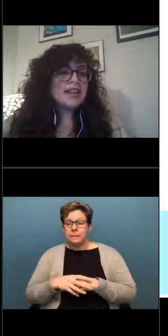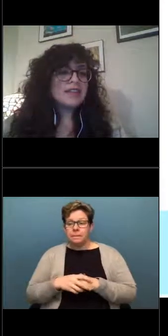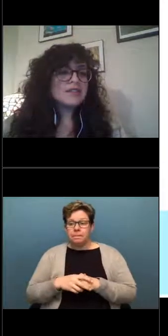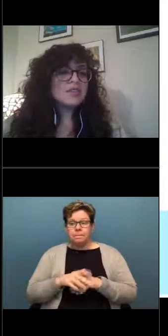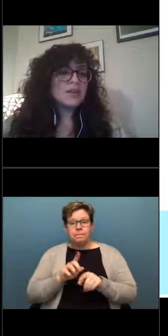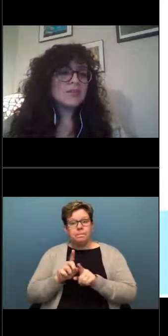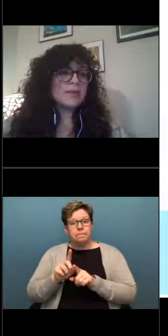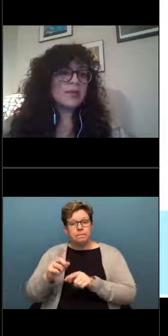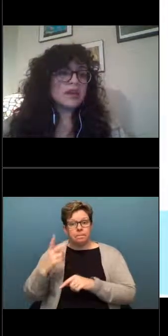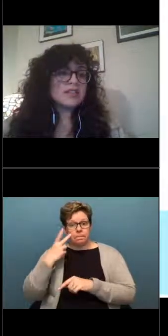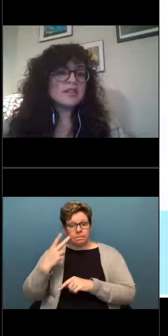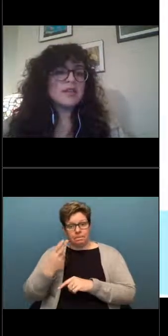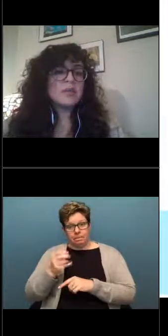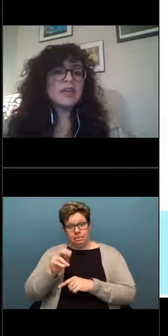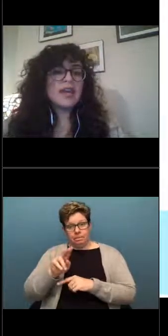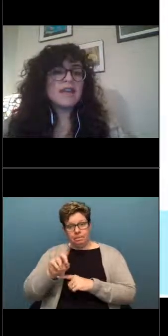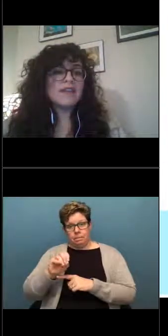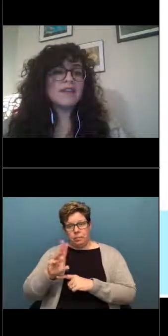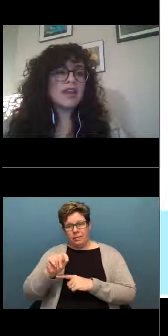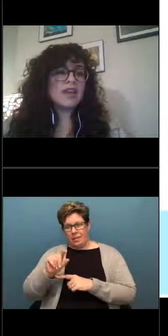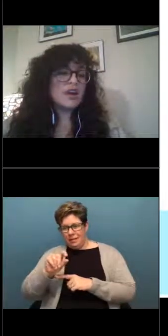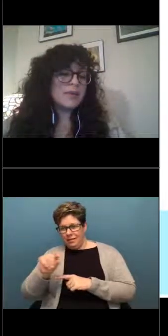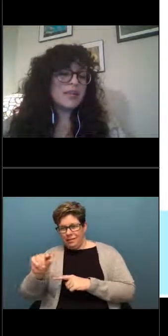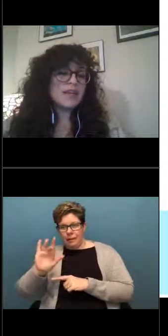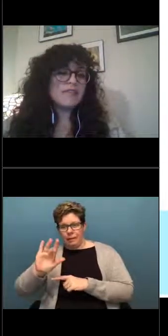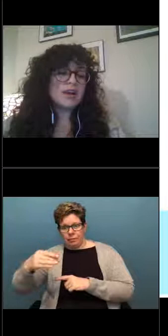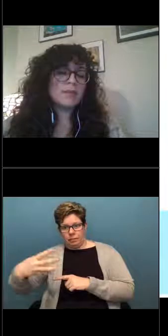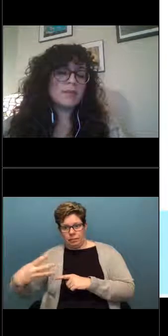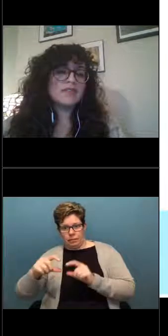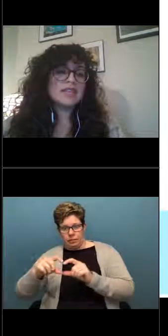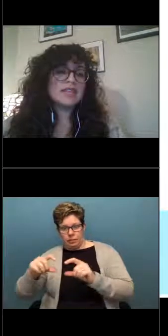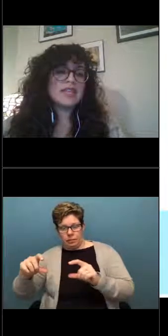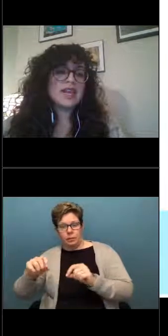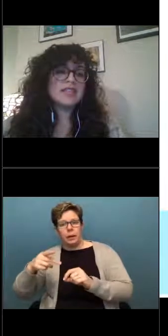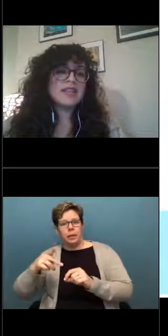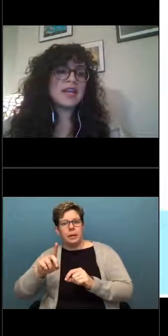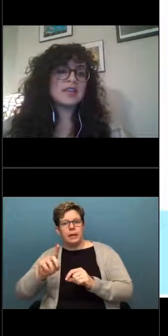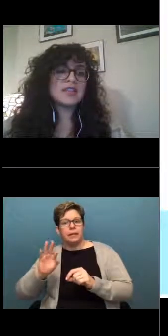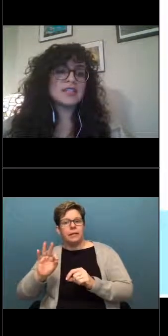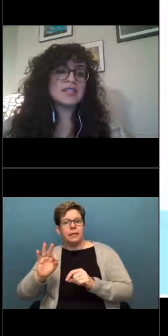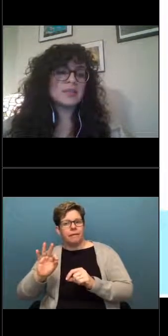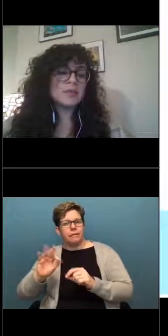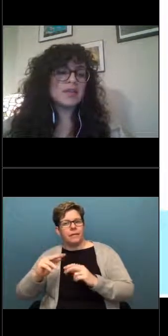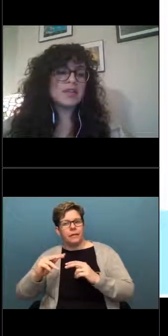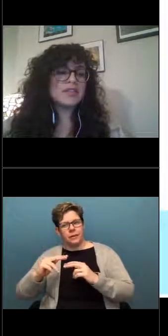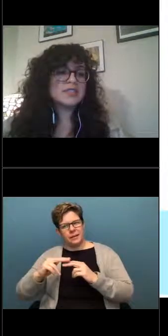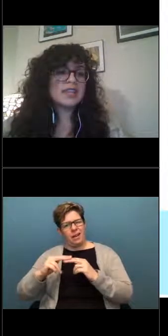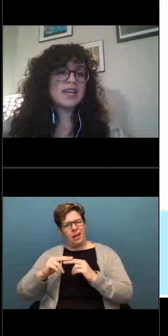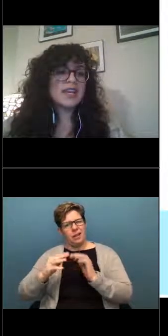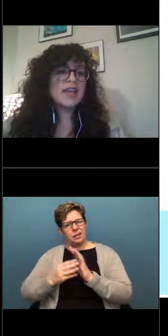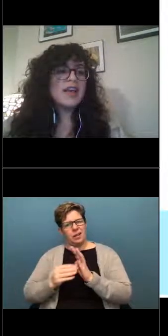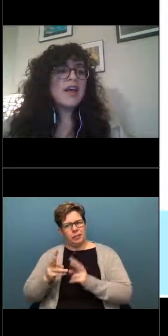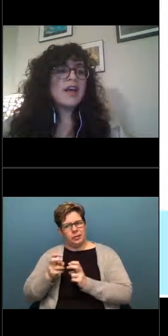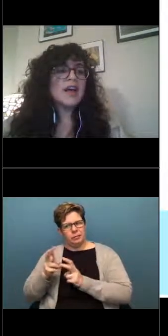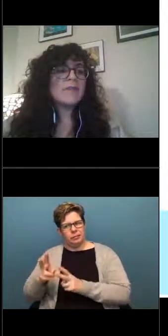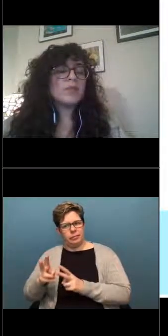under the handouts drop-down box, we have a PDF copy of the slides that Kristy will be going through